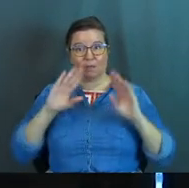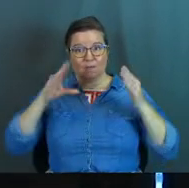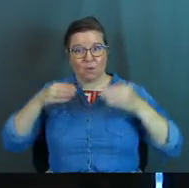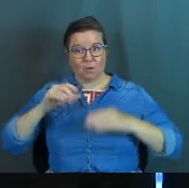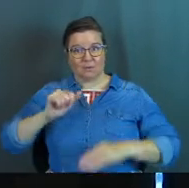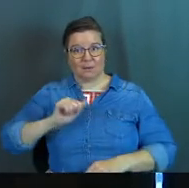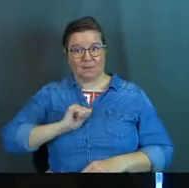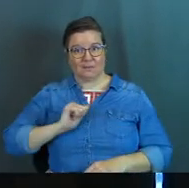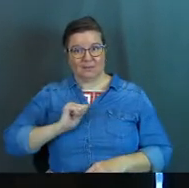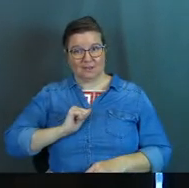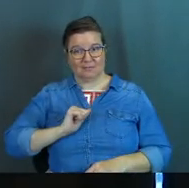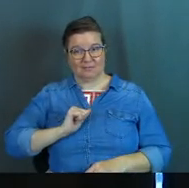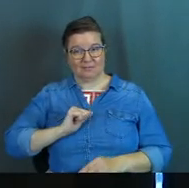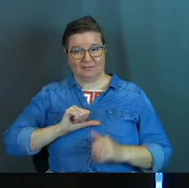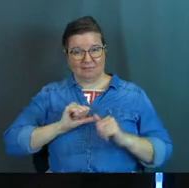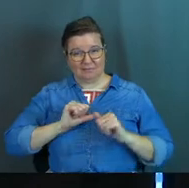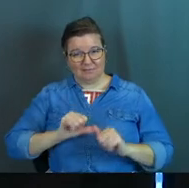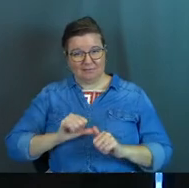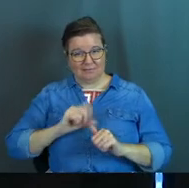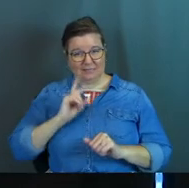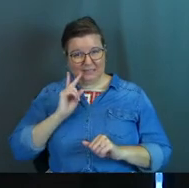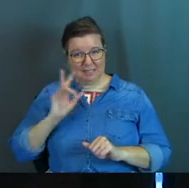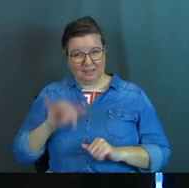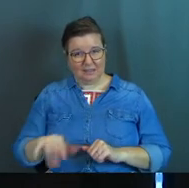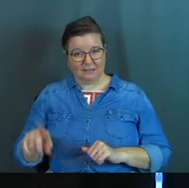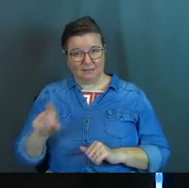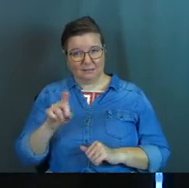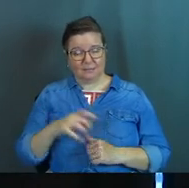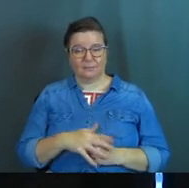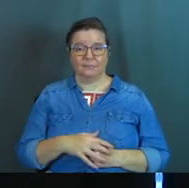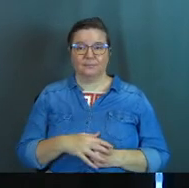inferiority, relentlessly focused on myself?